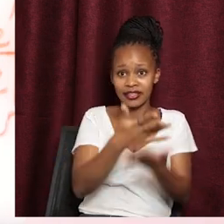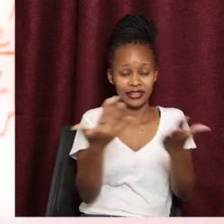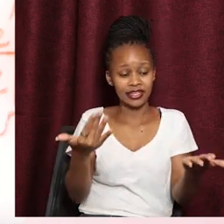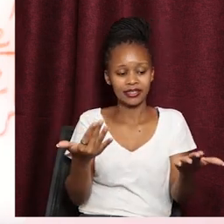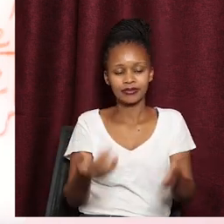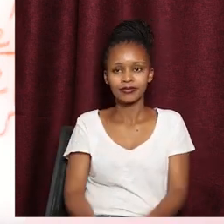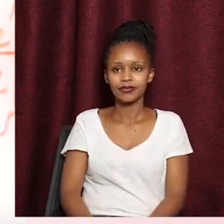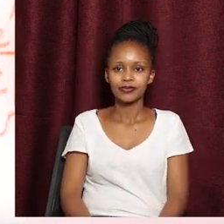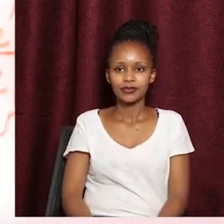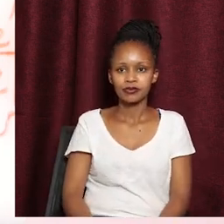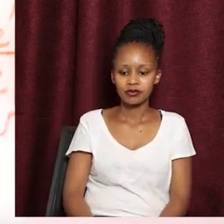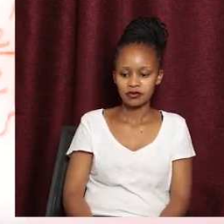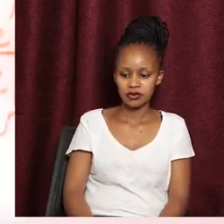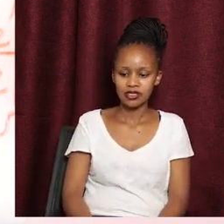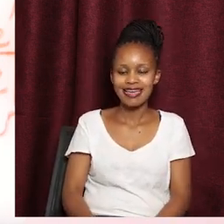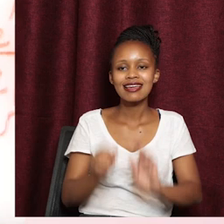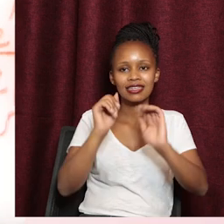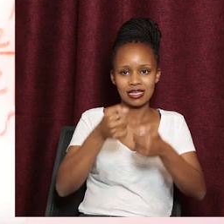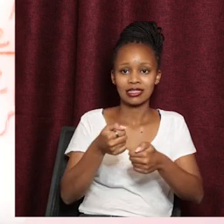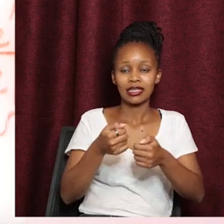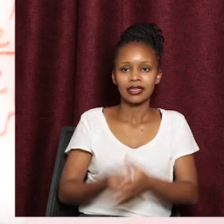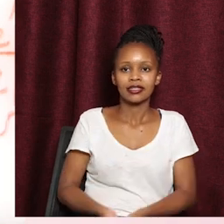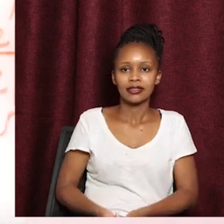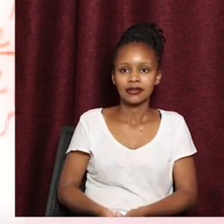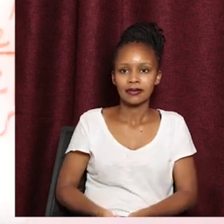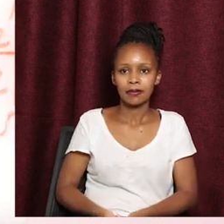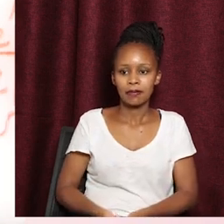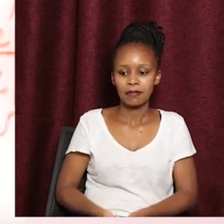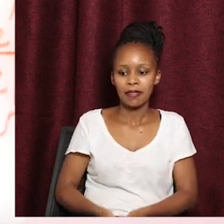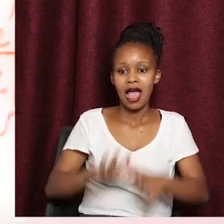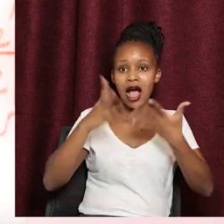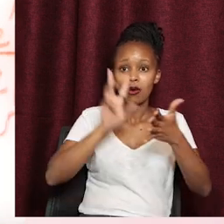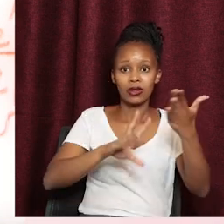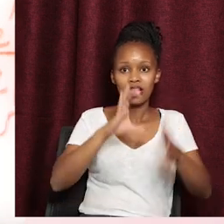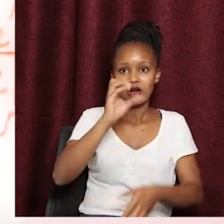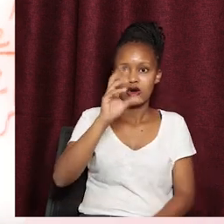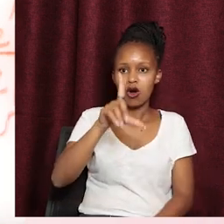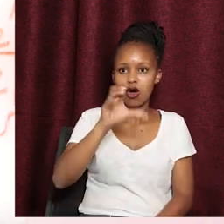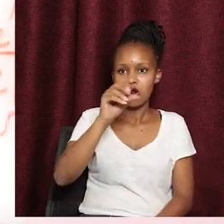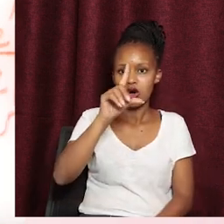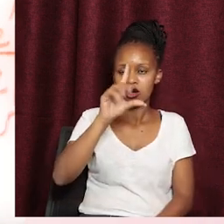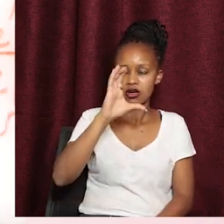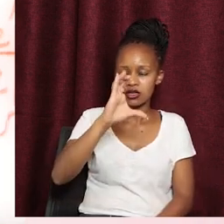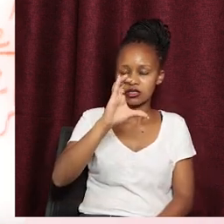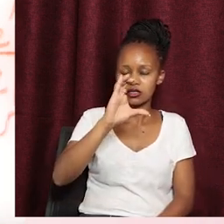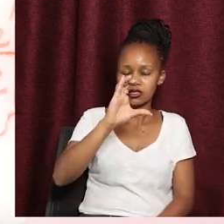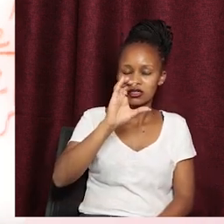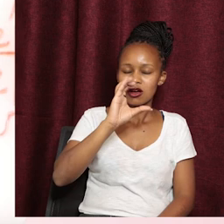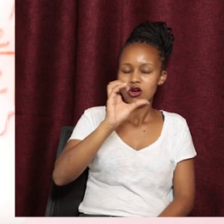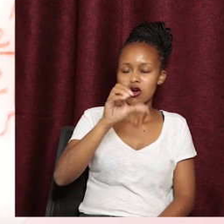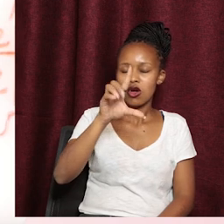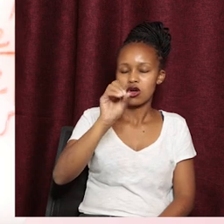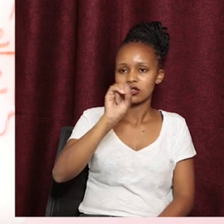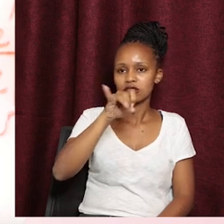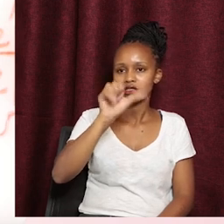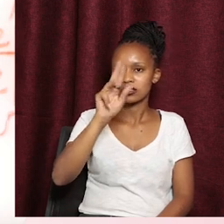Hence, in his letter to the Colossians, St. Paul earnestly exhorts us.